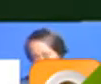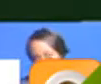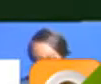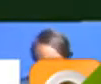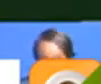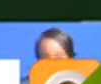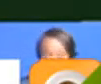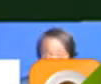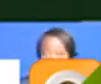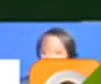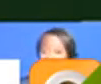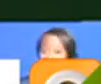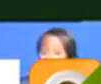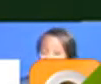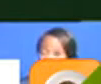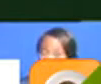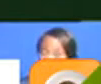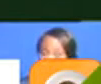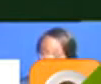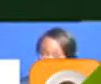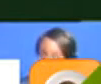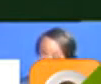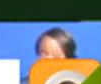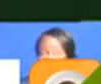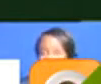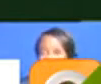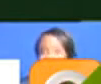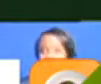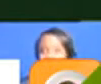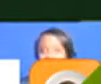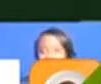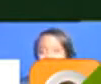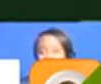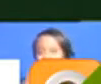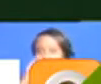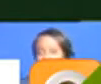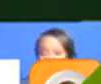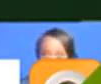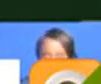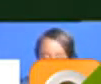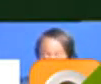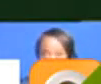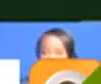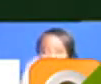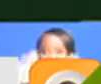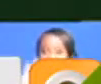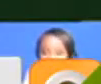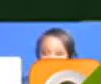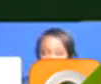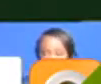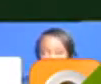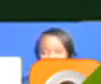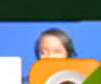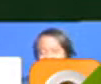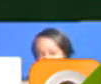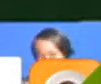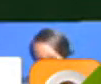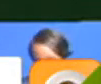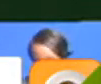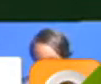And in so doing, let me just say two very important things. Number